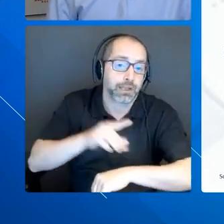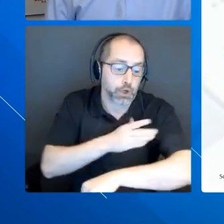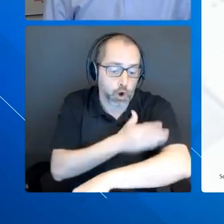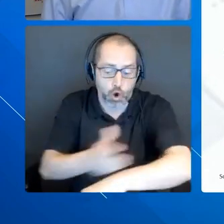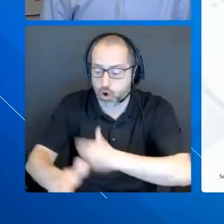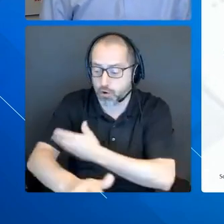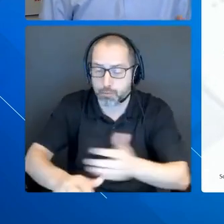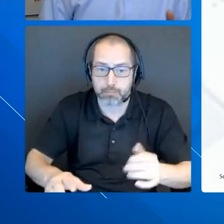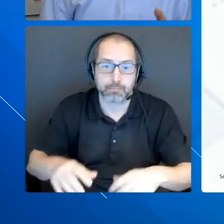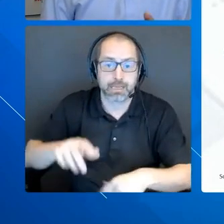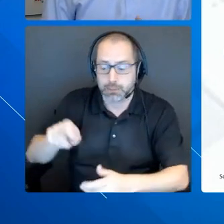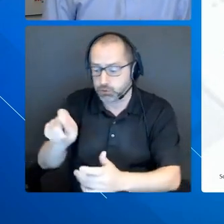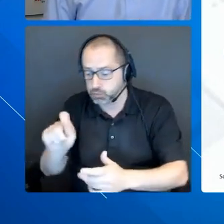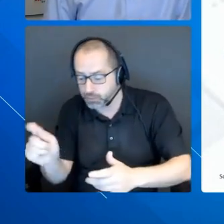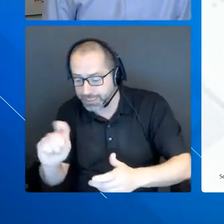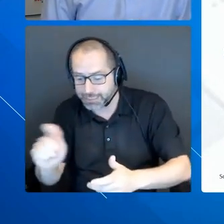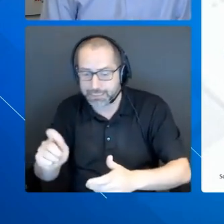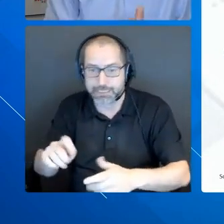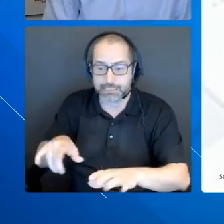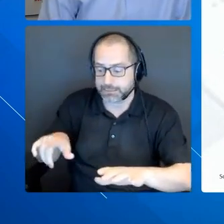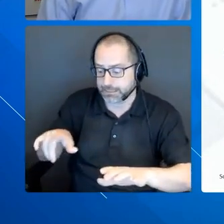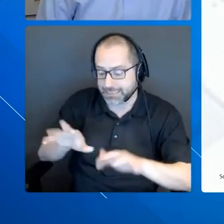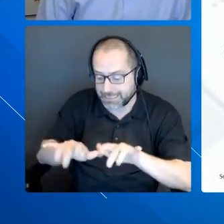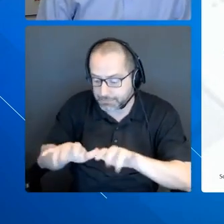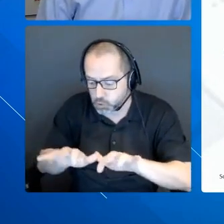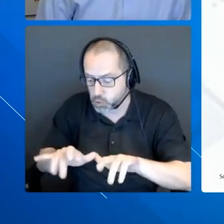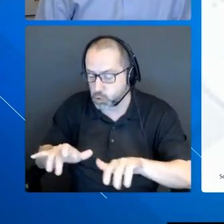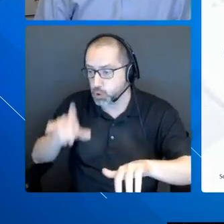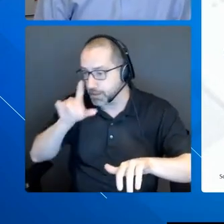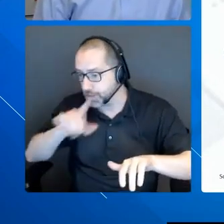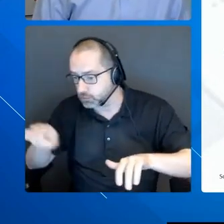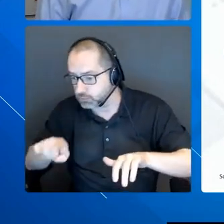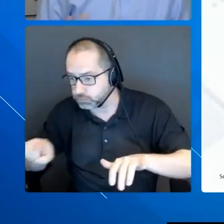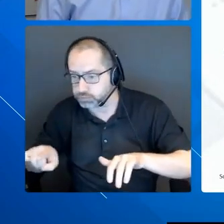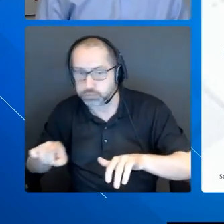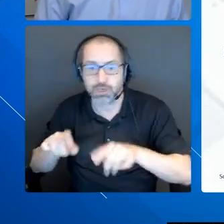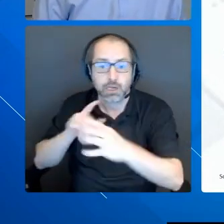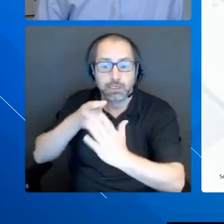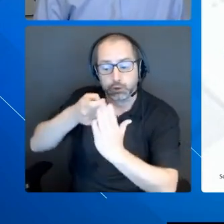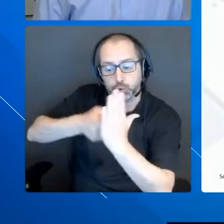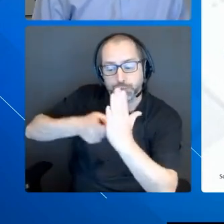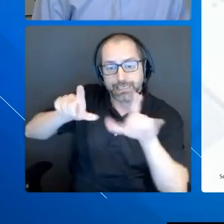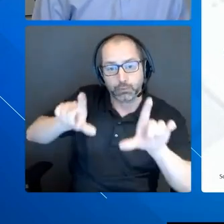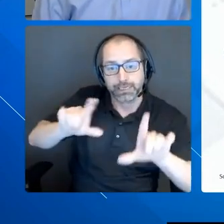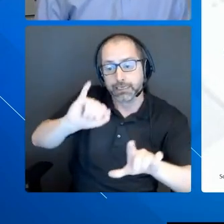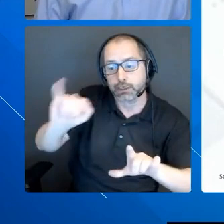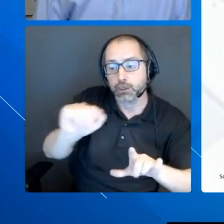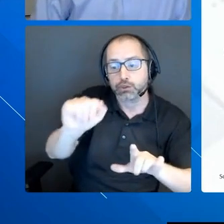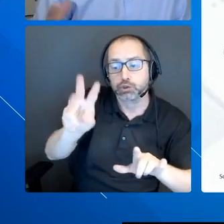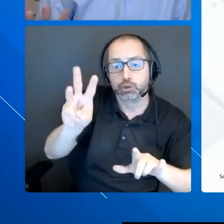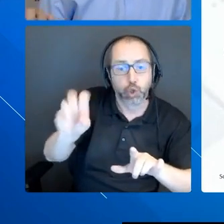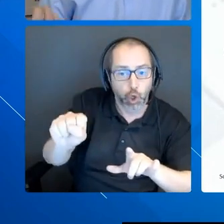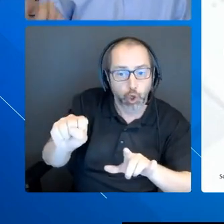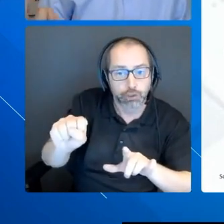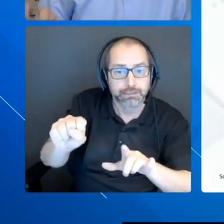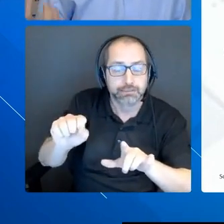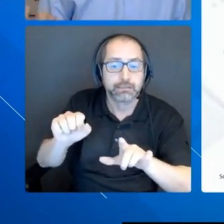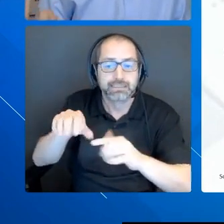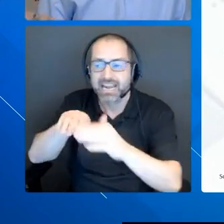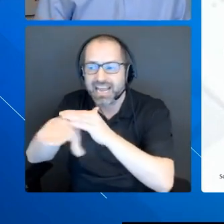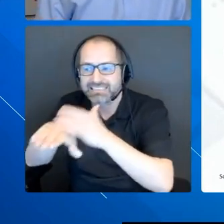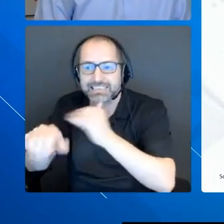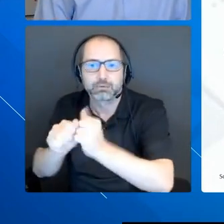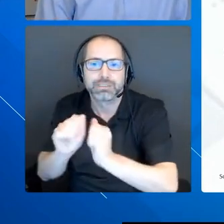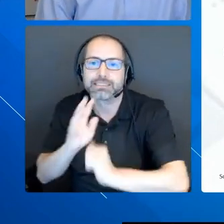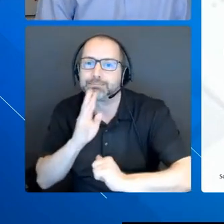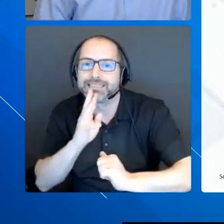keyboards, pointing devices, screen readers. There's one here, JAWS. Most people have heard of JAWS, or job access with speech. It's that kind of robotic